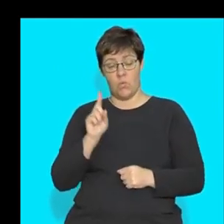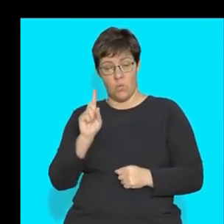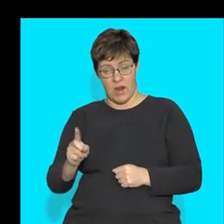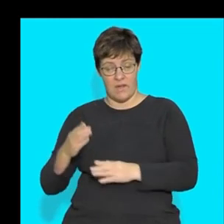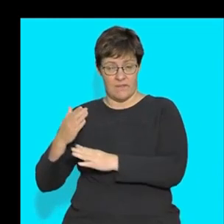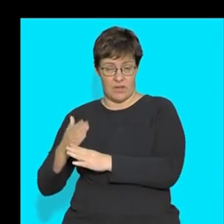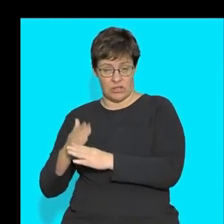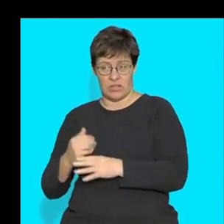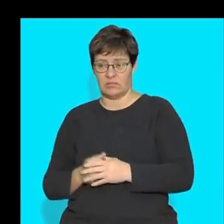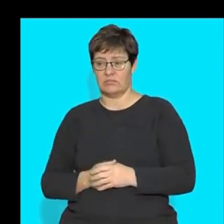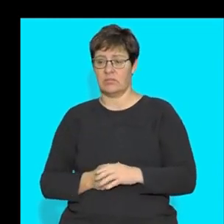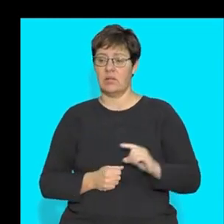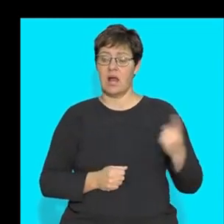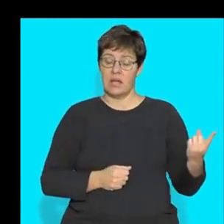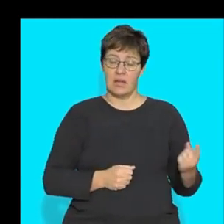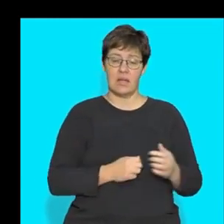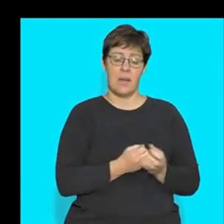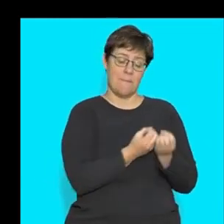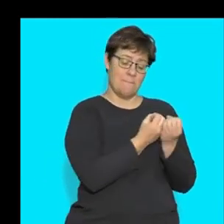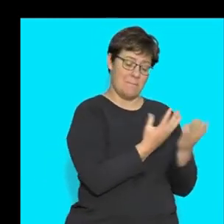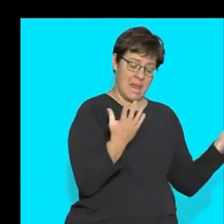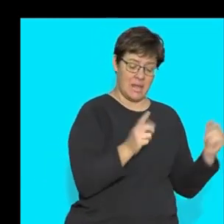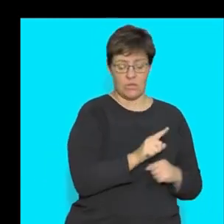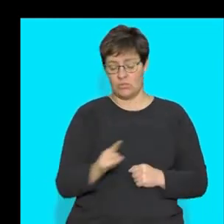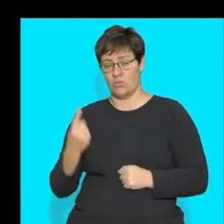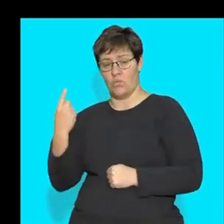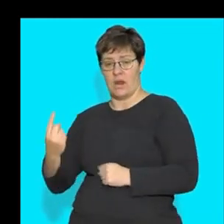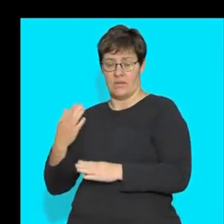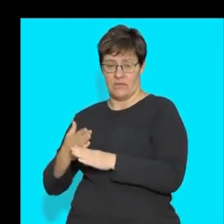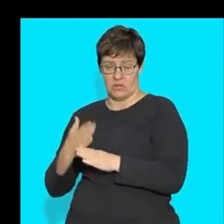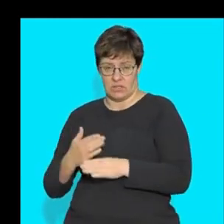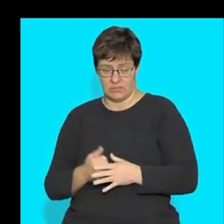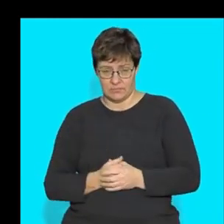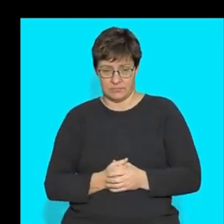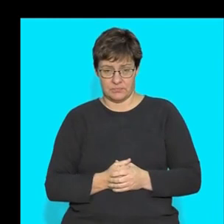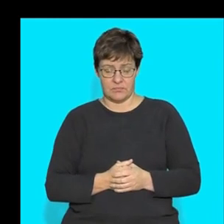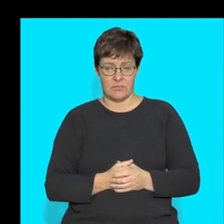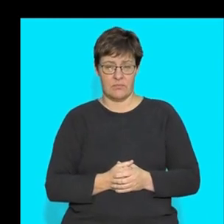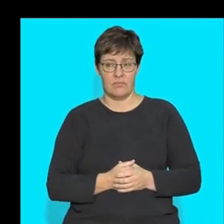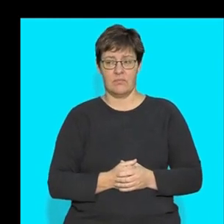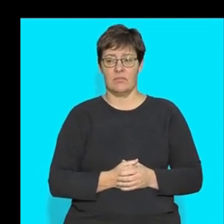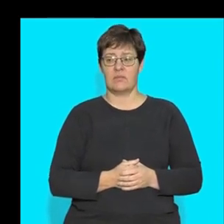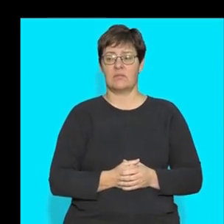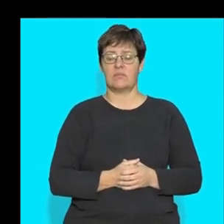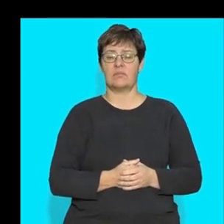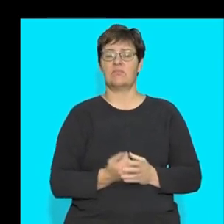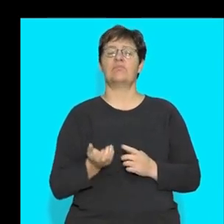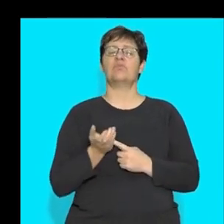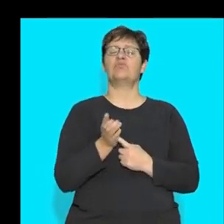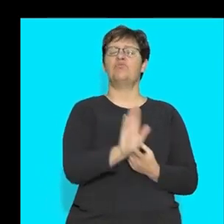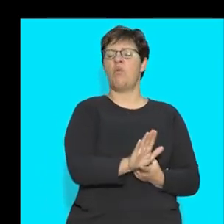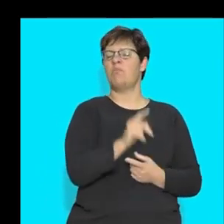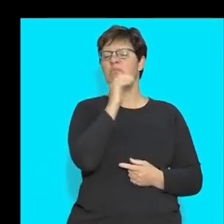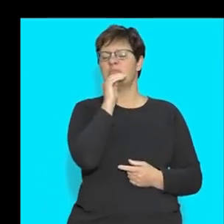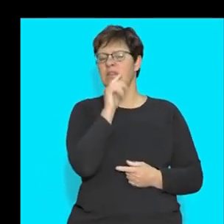one-to-one function, and then the other one is called many-to-one function. To just show you